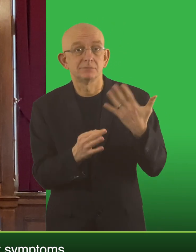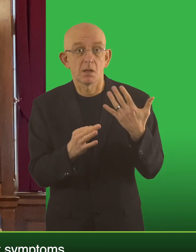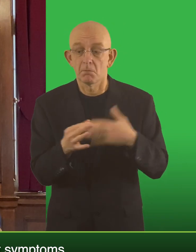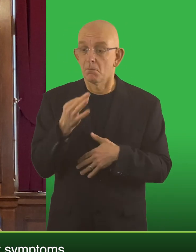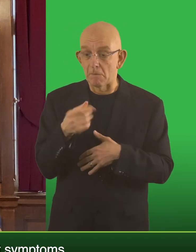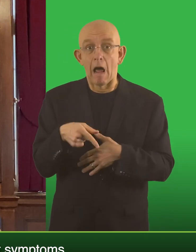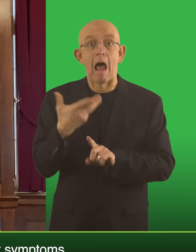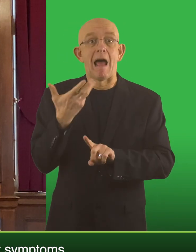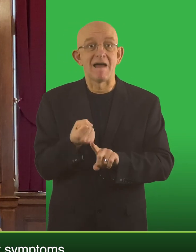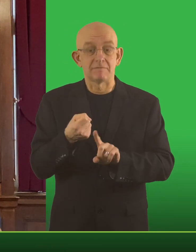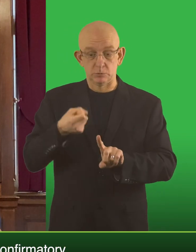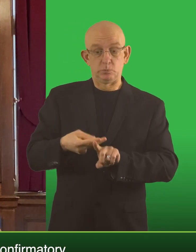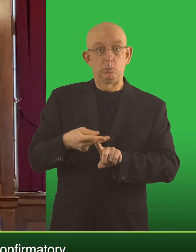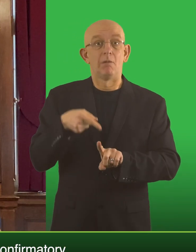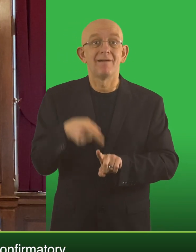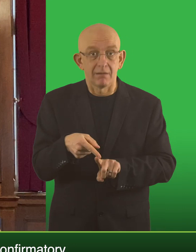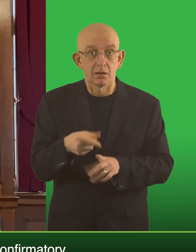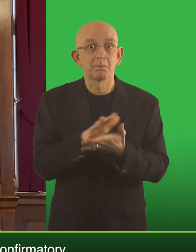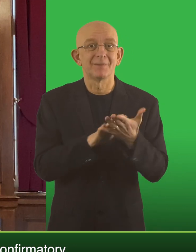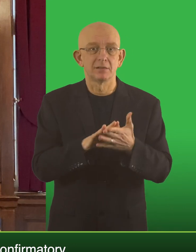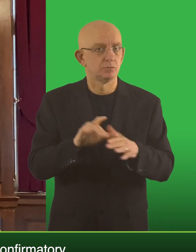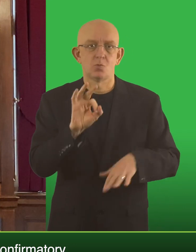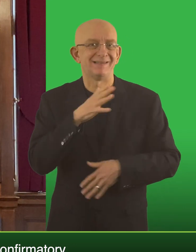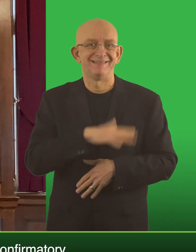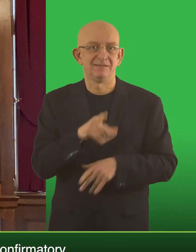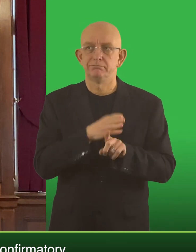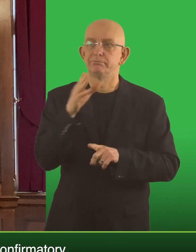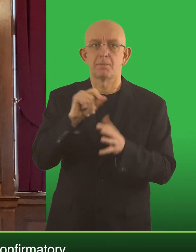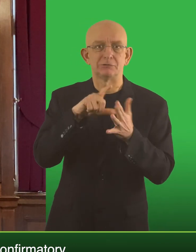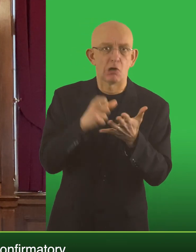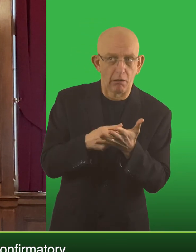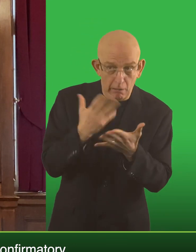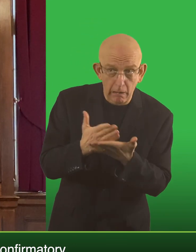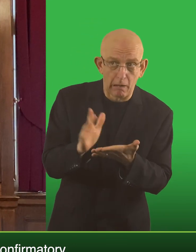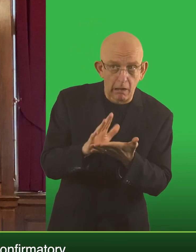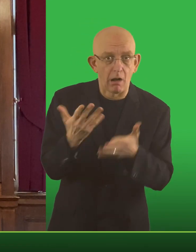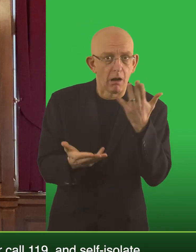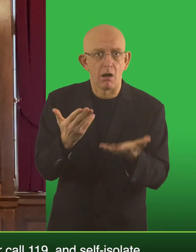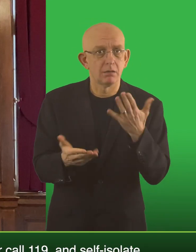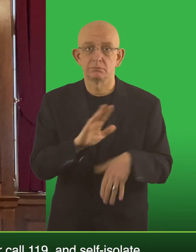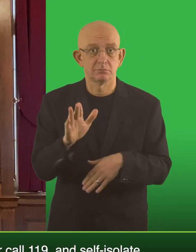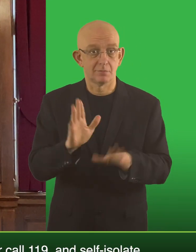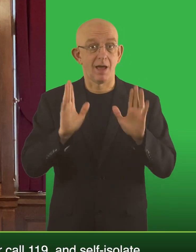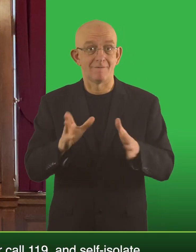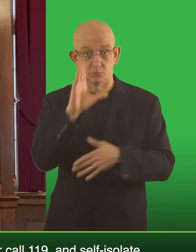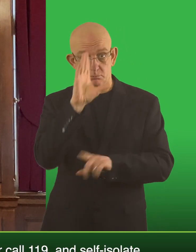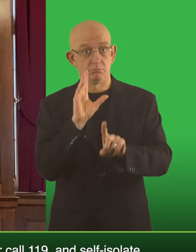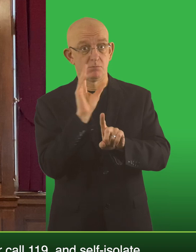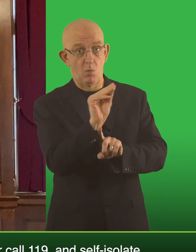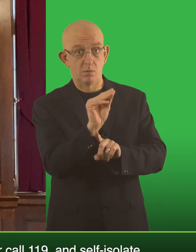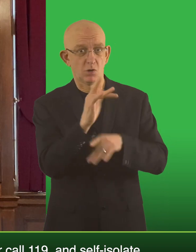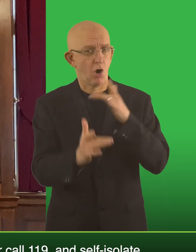positive lateral flow device test will no longer have to take a confirmatory PCR to confirm the result. Instead, they must